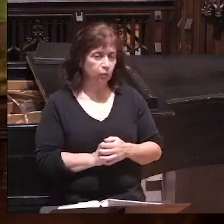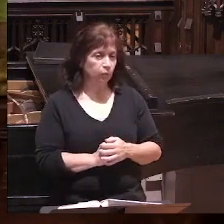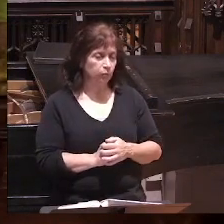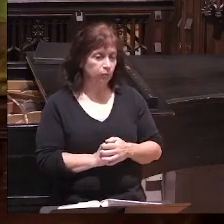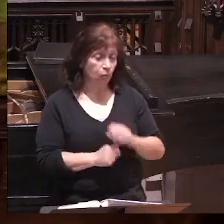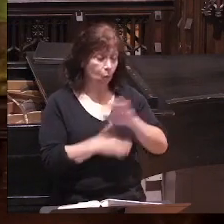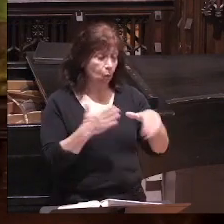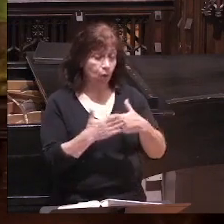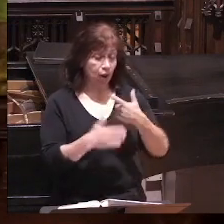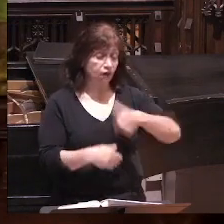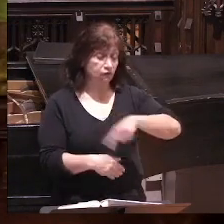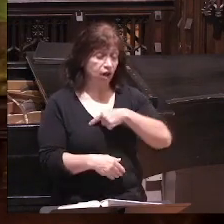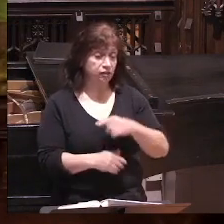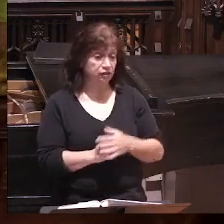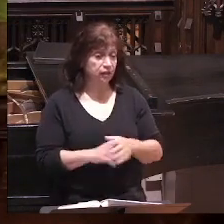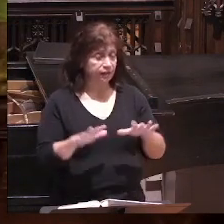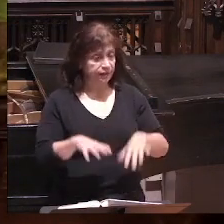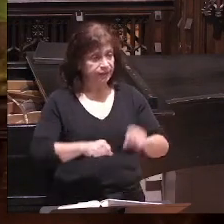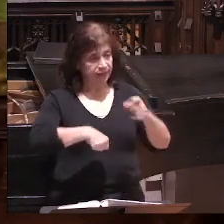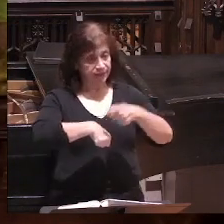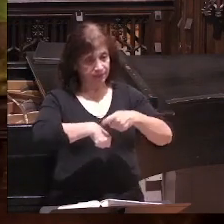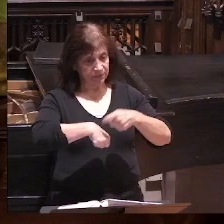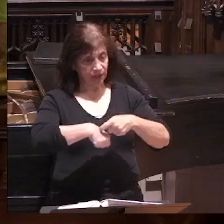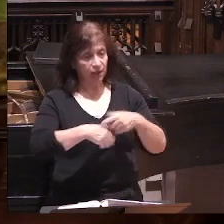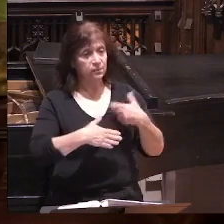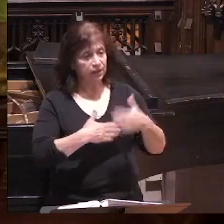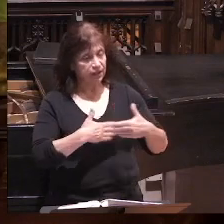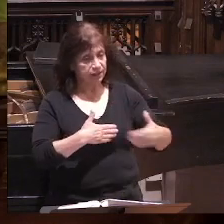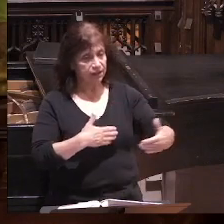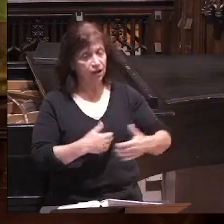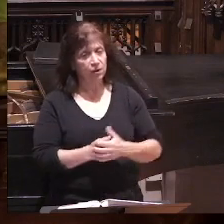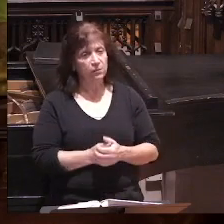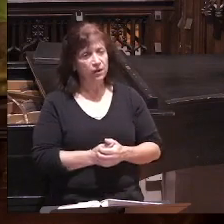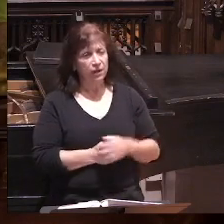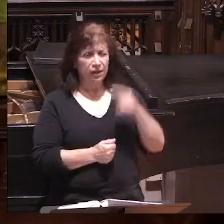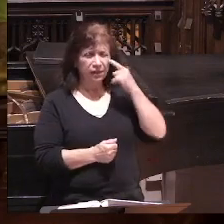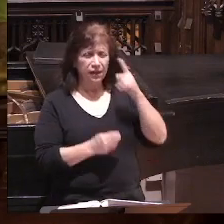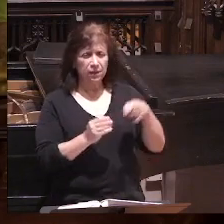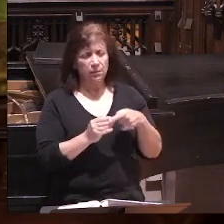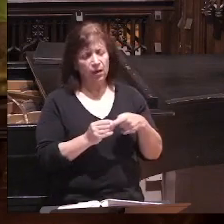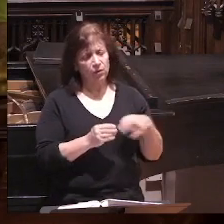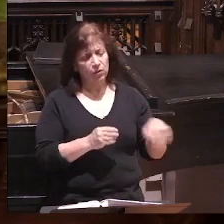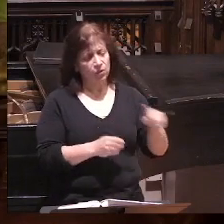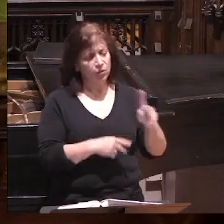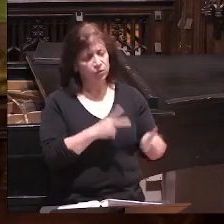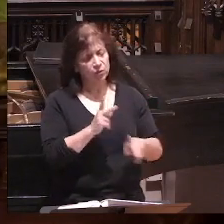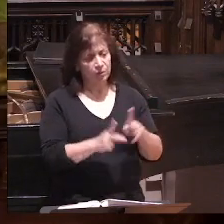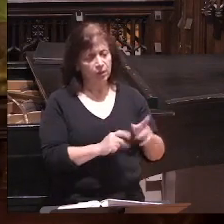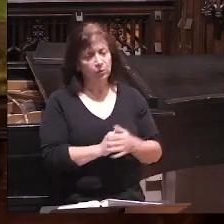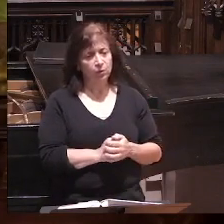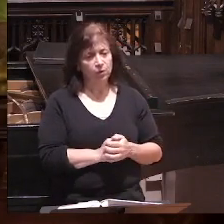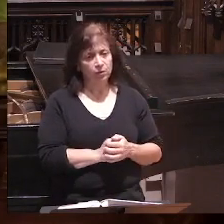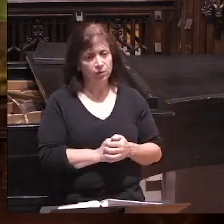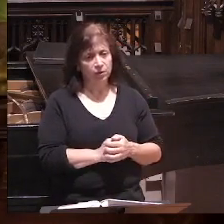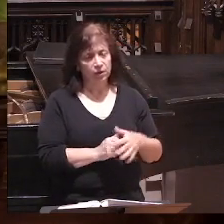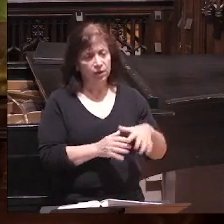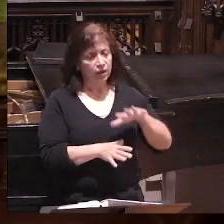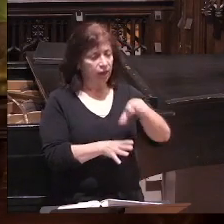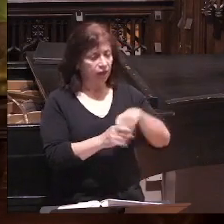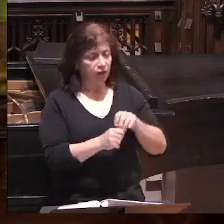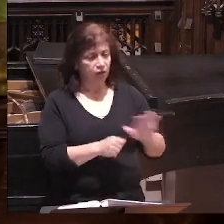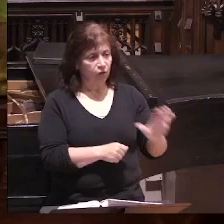I would like all of us to take some time in the days to come to think about those people in your